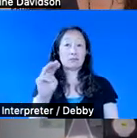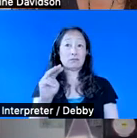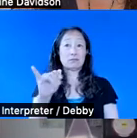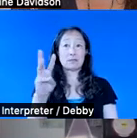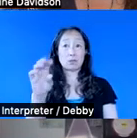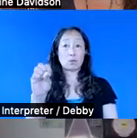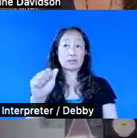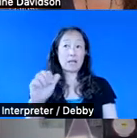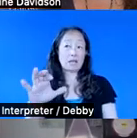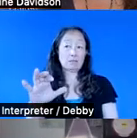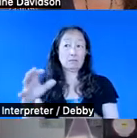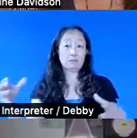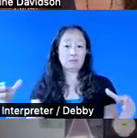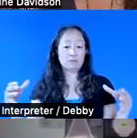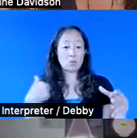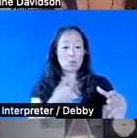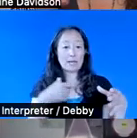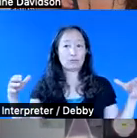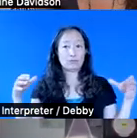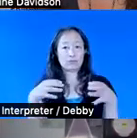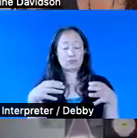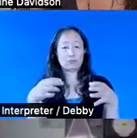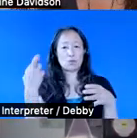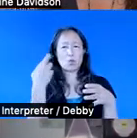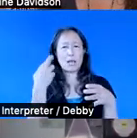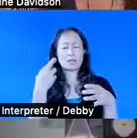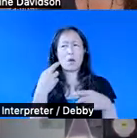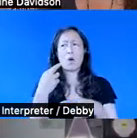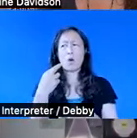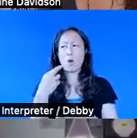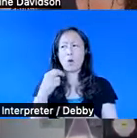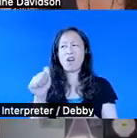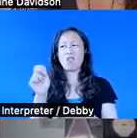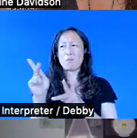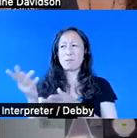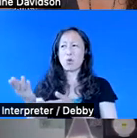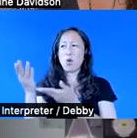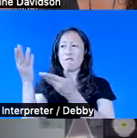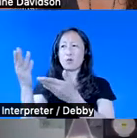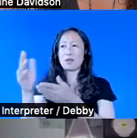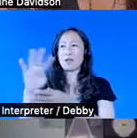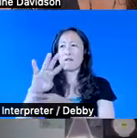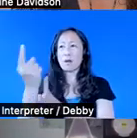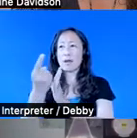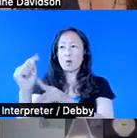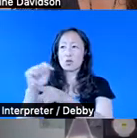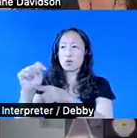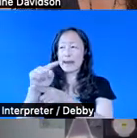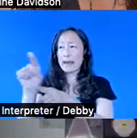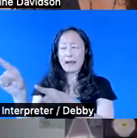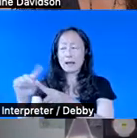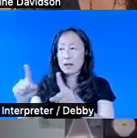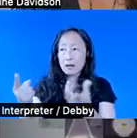they realized there was a huge gap in the 40 hours that were being offered out there in the world. A lot of times there'll